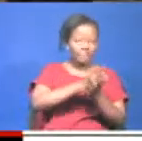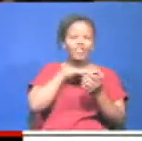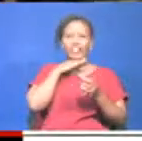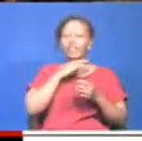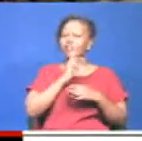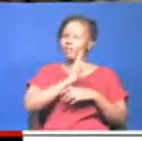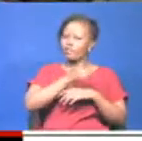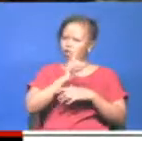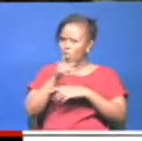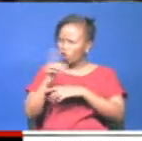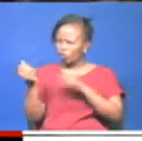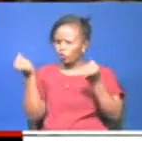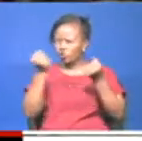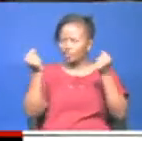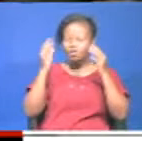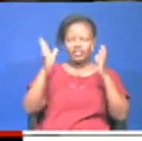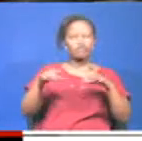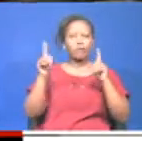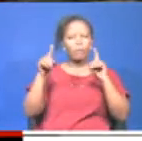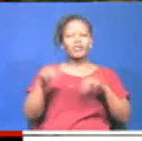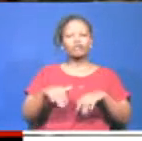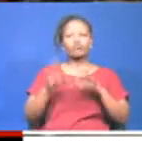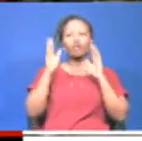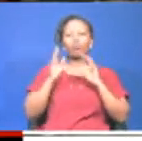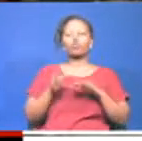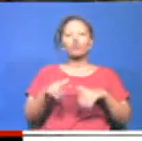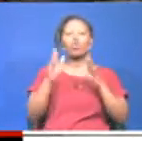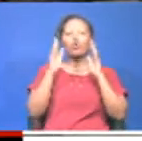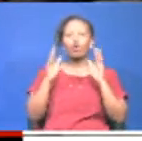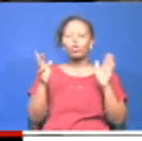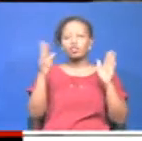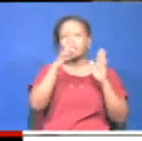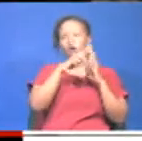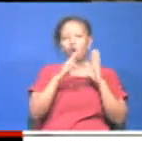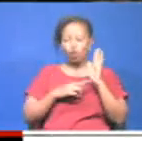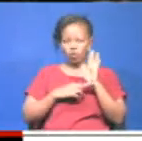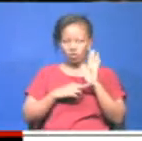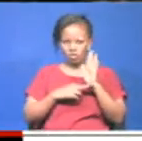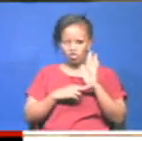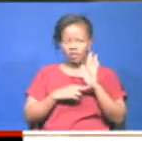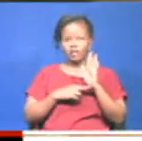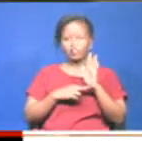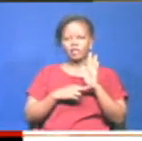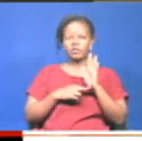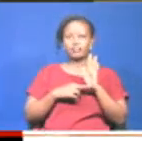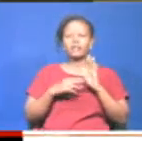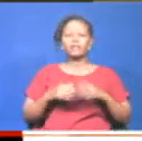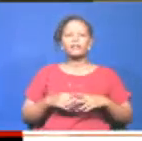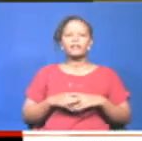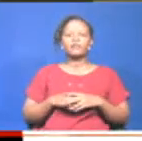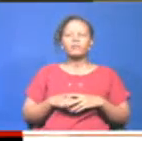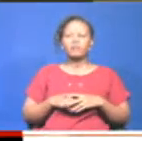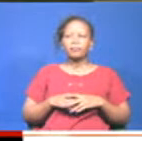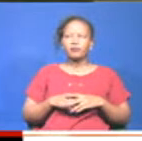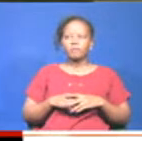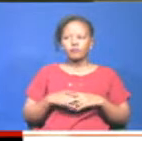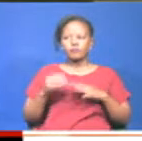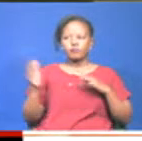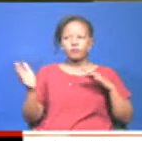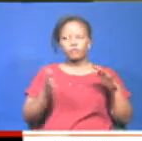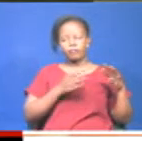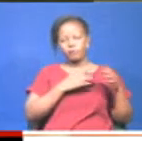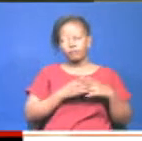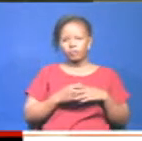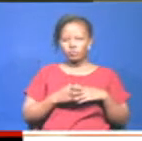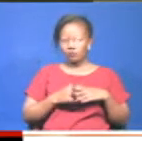drivers to observe traffic rules. Safin Aching, Ouma, Lunchtime News. Police in Vihiga